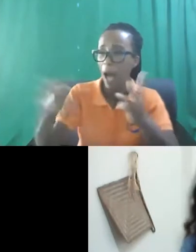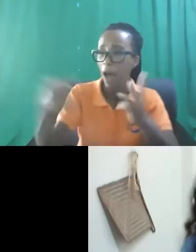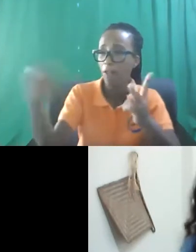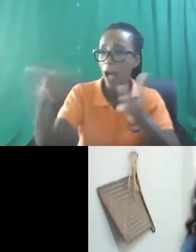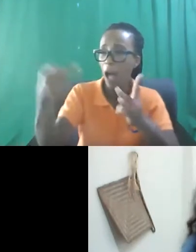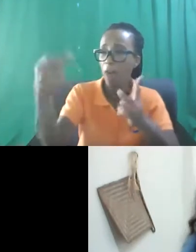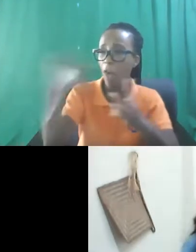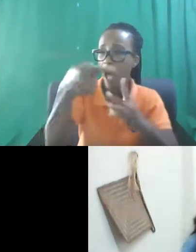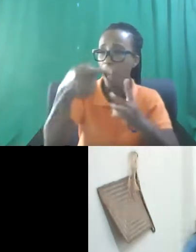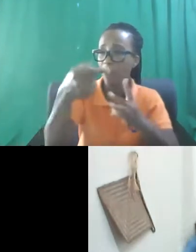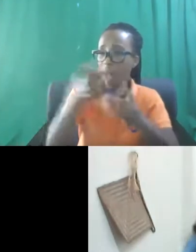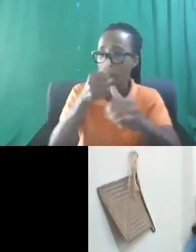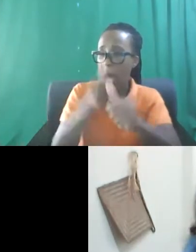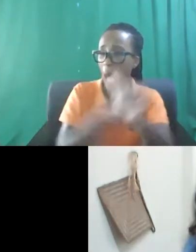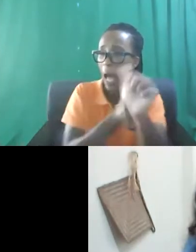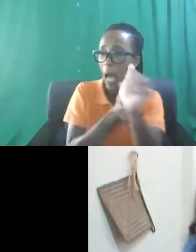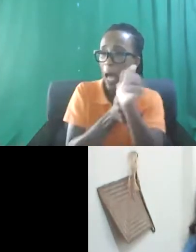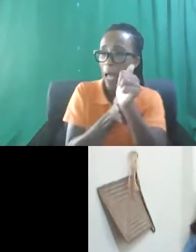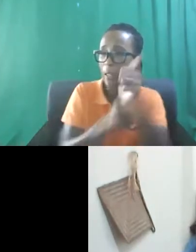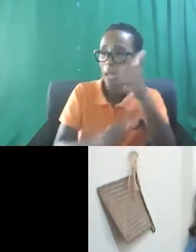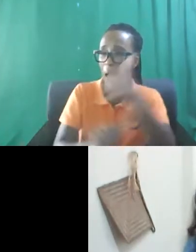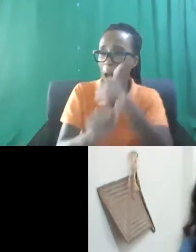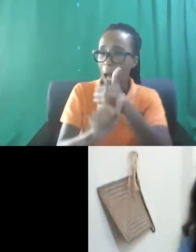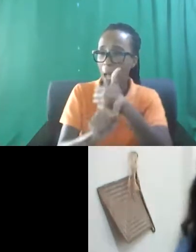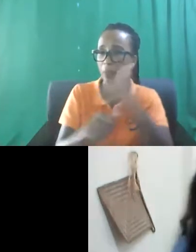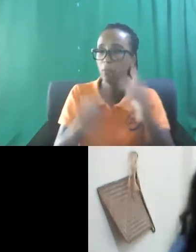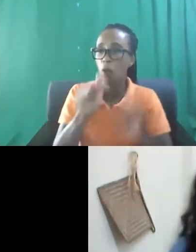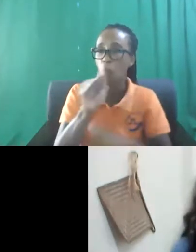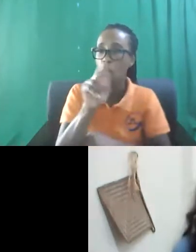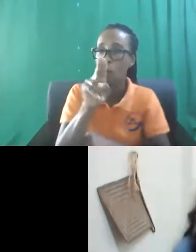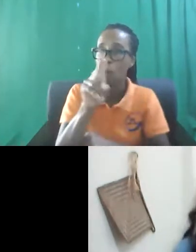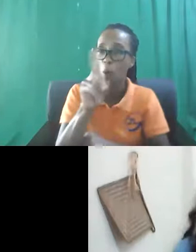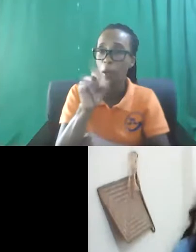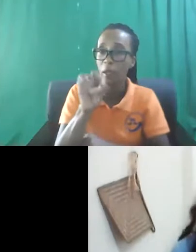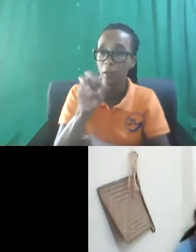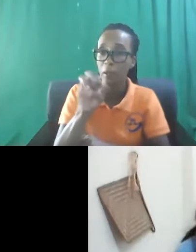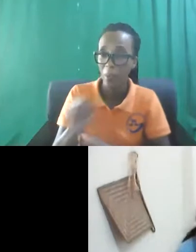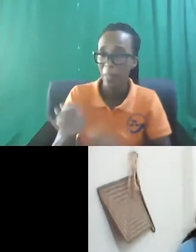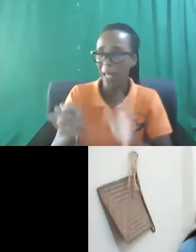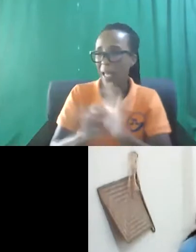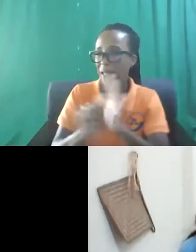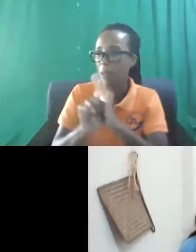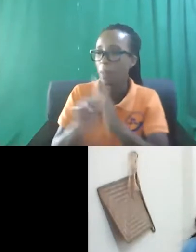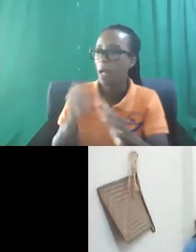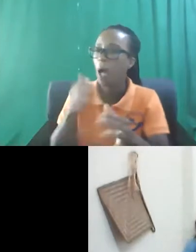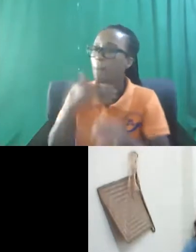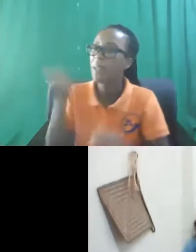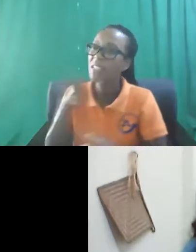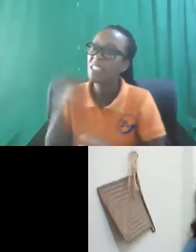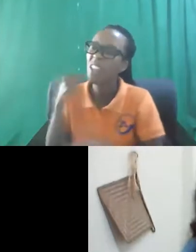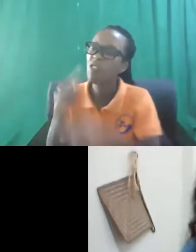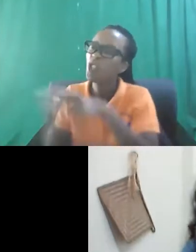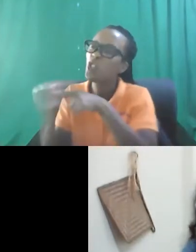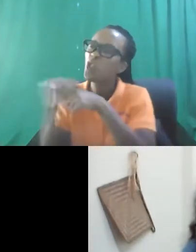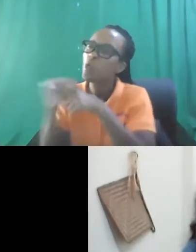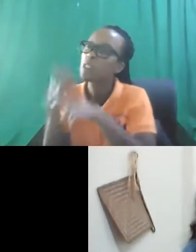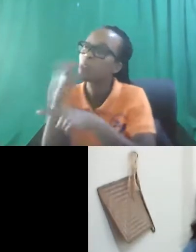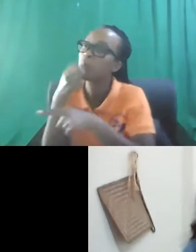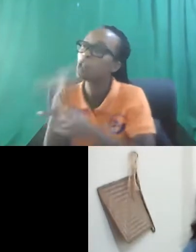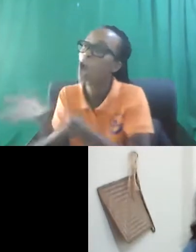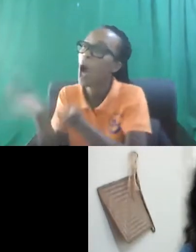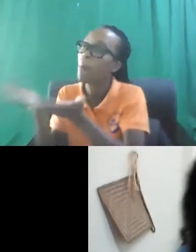So people still think today that it's better if deaf people speak, you know. So I